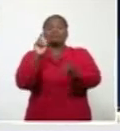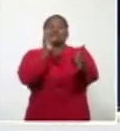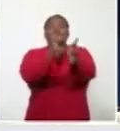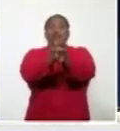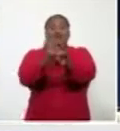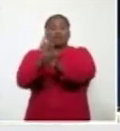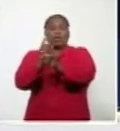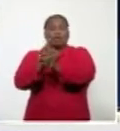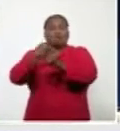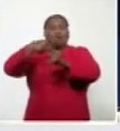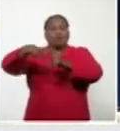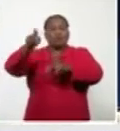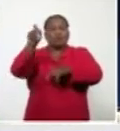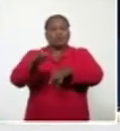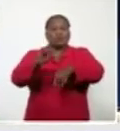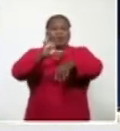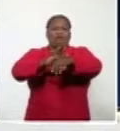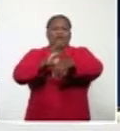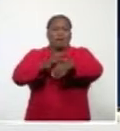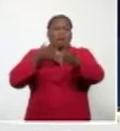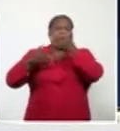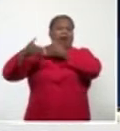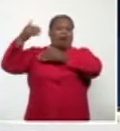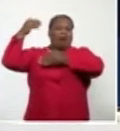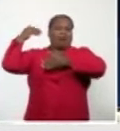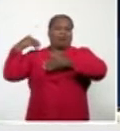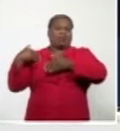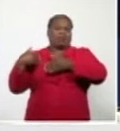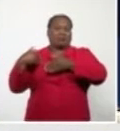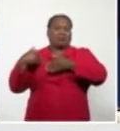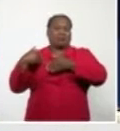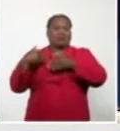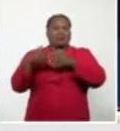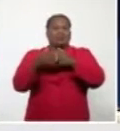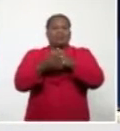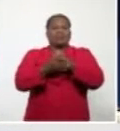confirmed cases. Thus, in the Cuban epidemic,